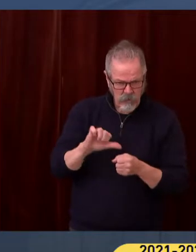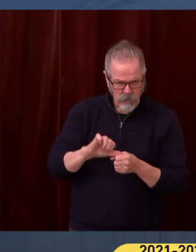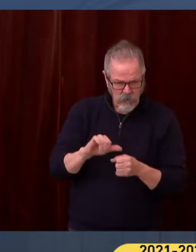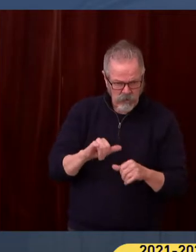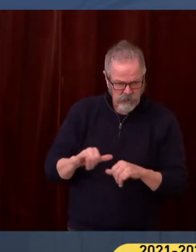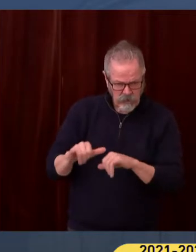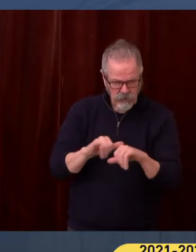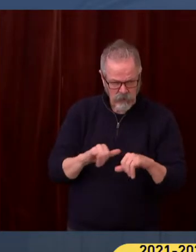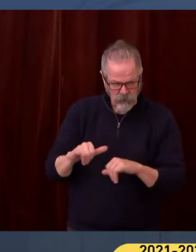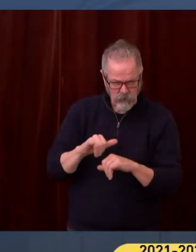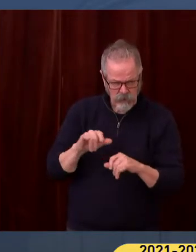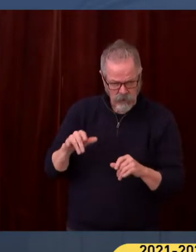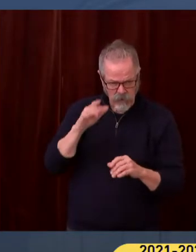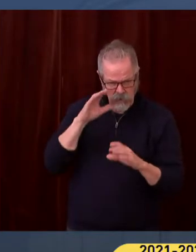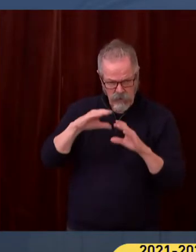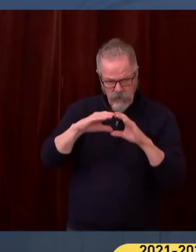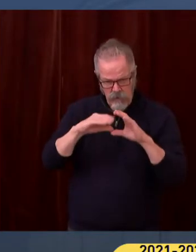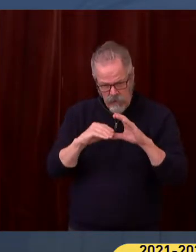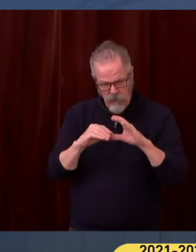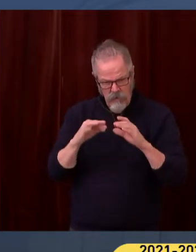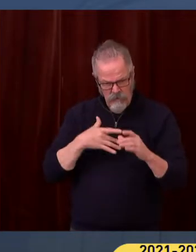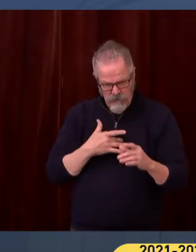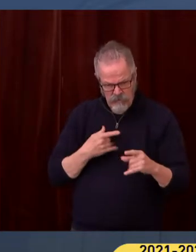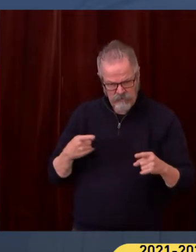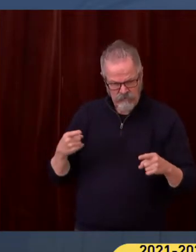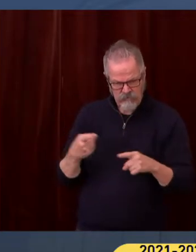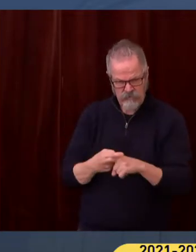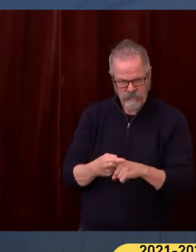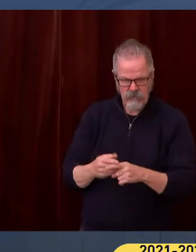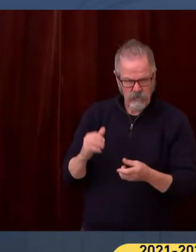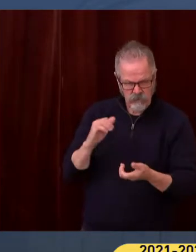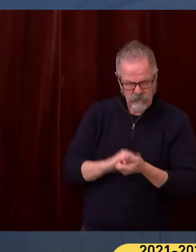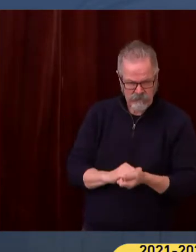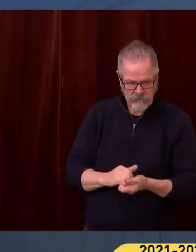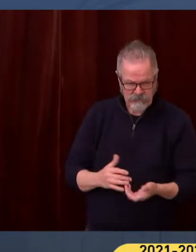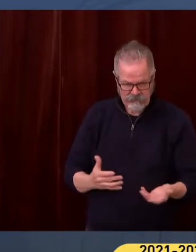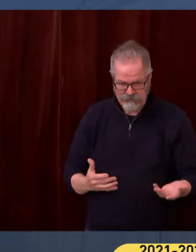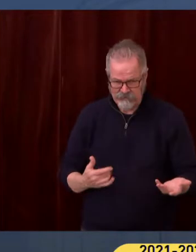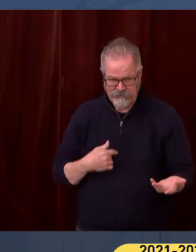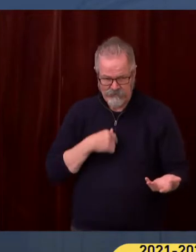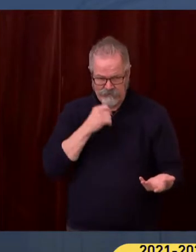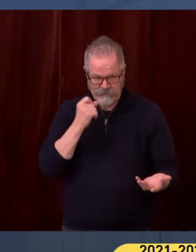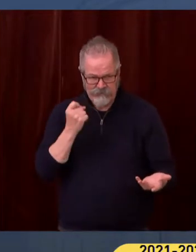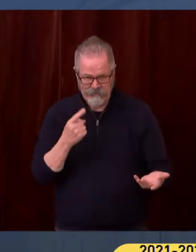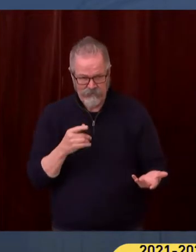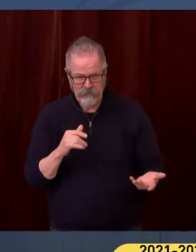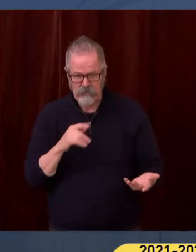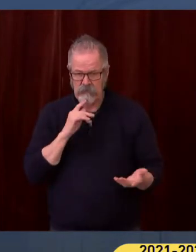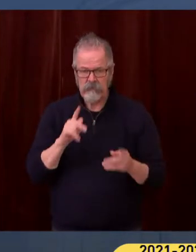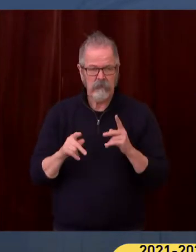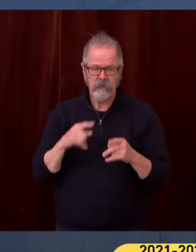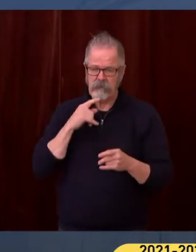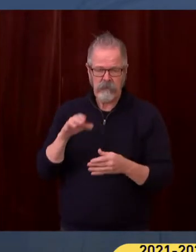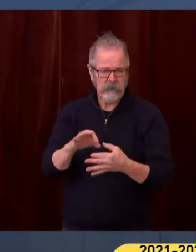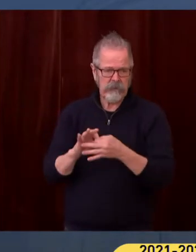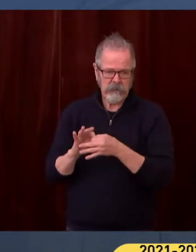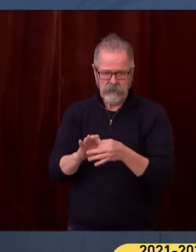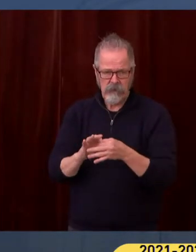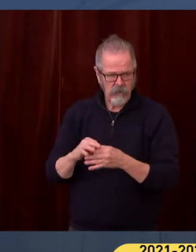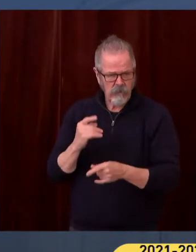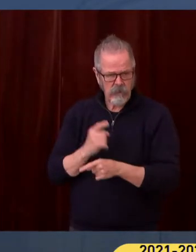tandem very well because that's happening in California where there's being considerable success while still having a very, very vigorous economy.